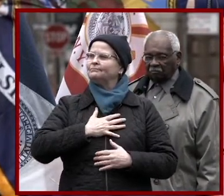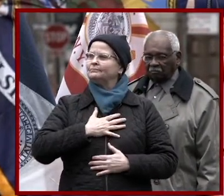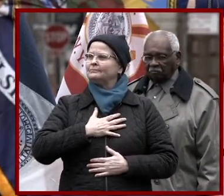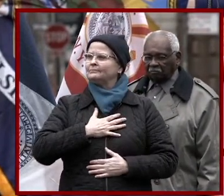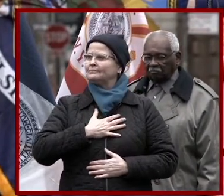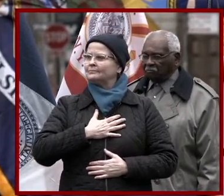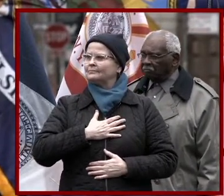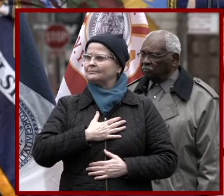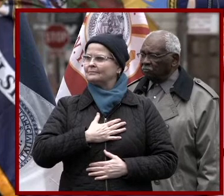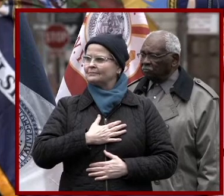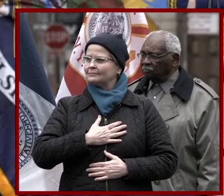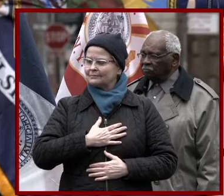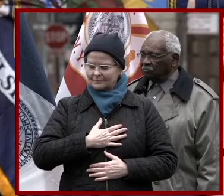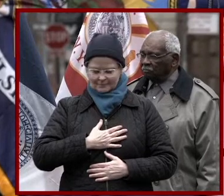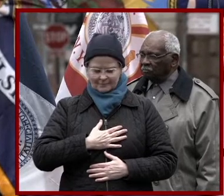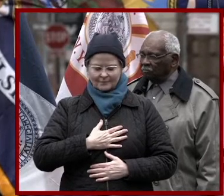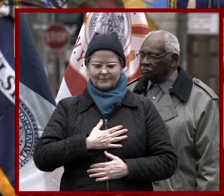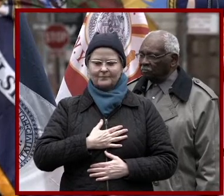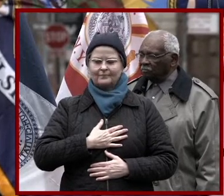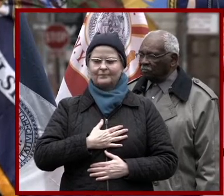sweet the